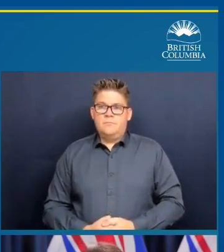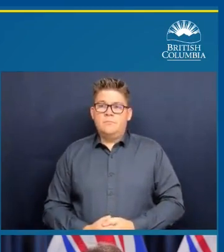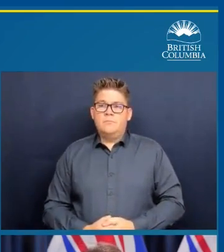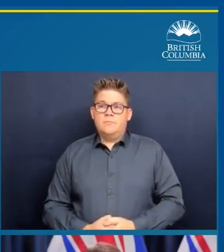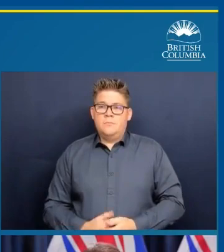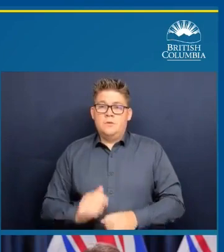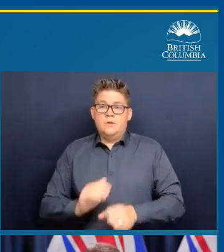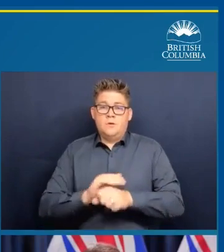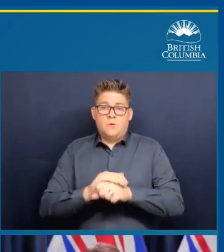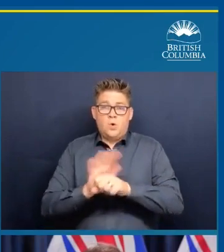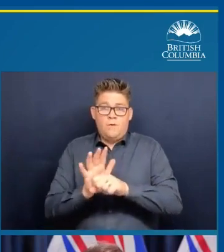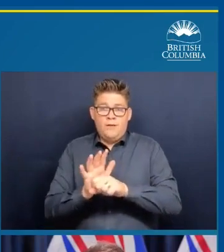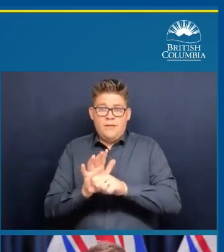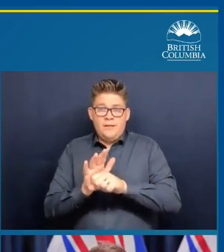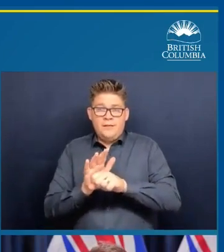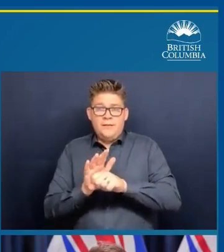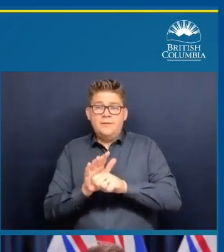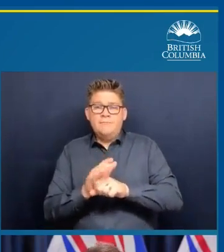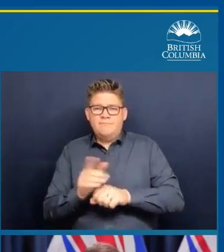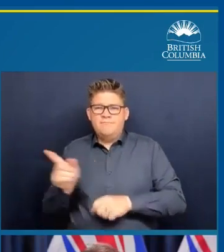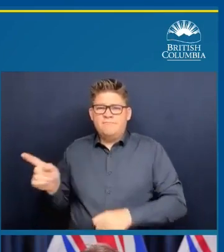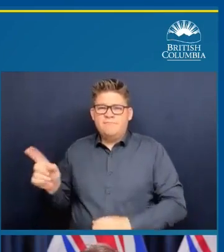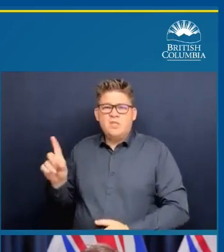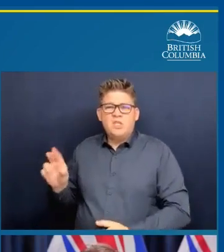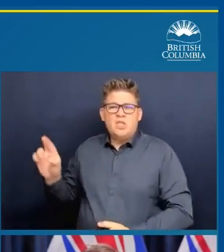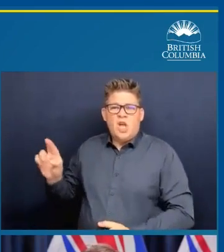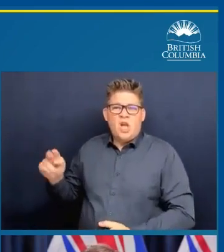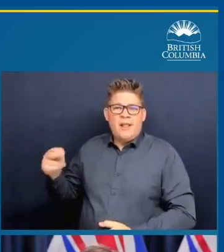Dr. Henry has said, were down,